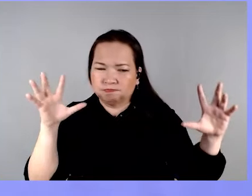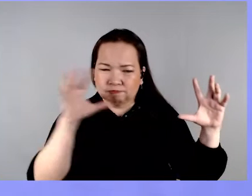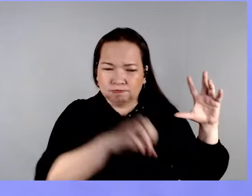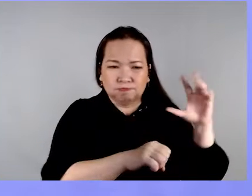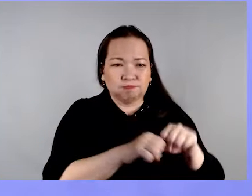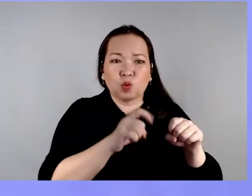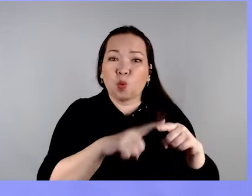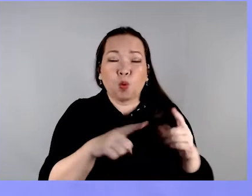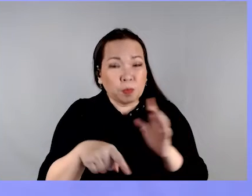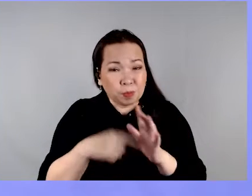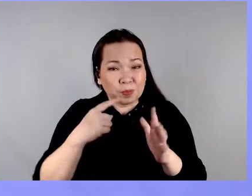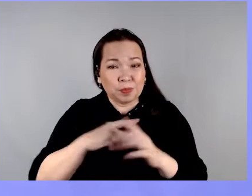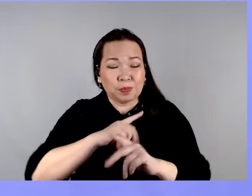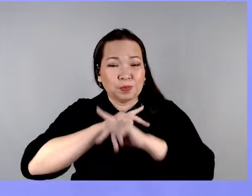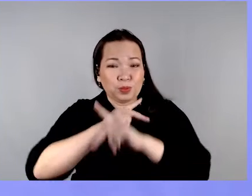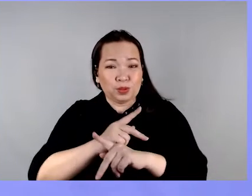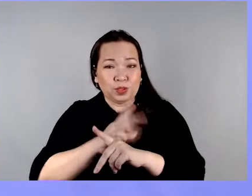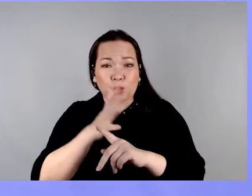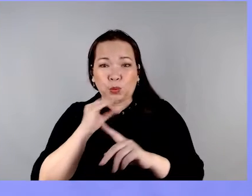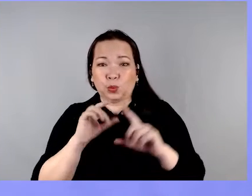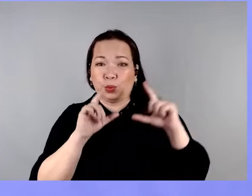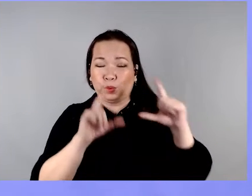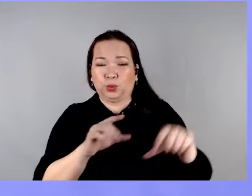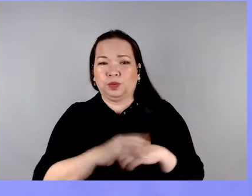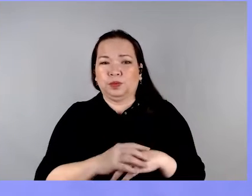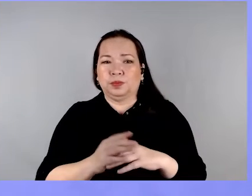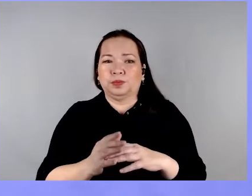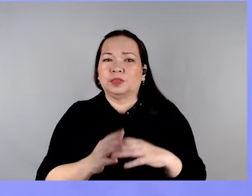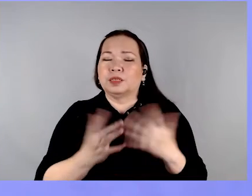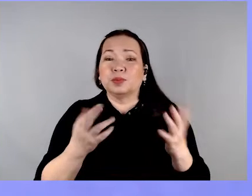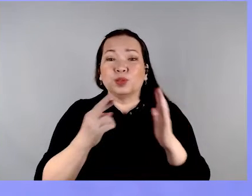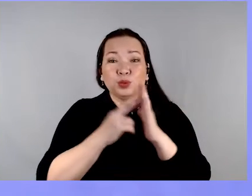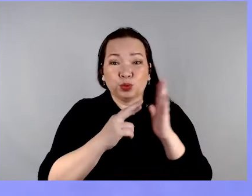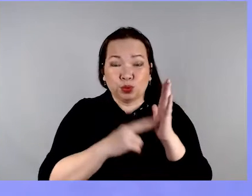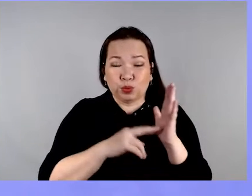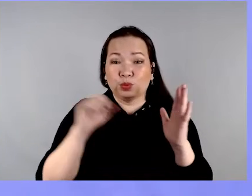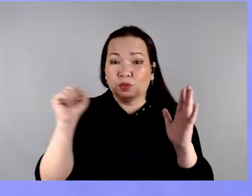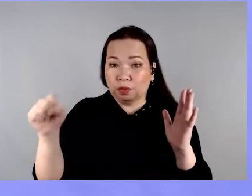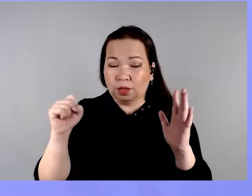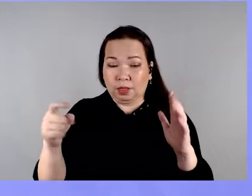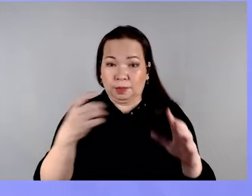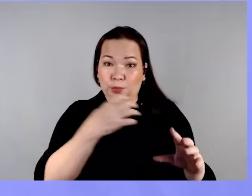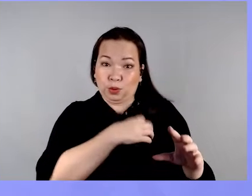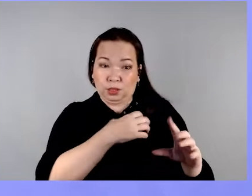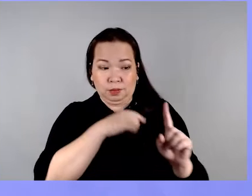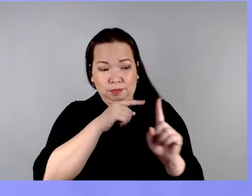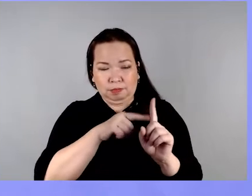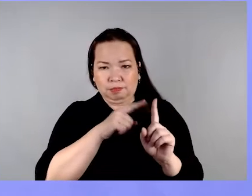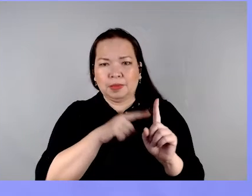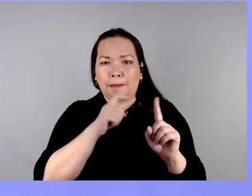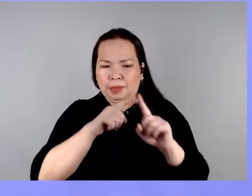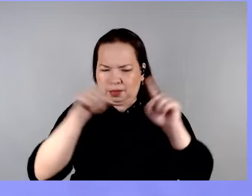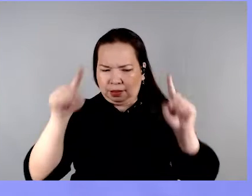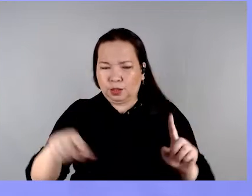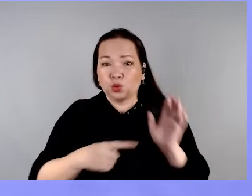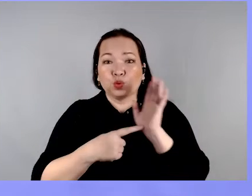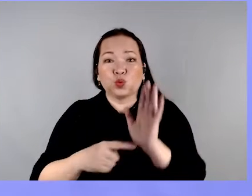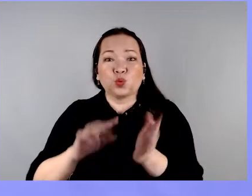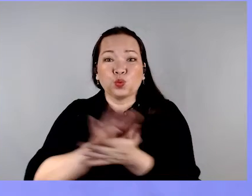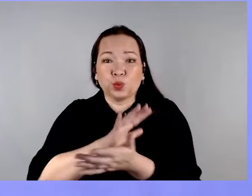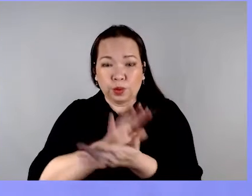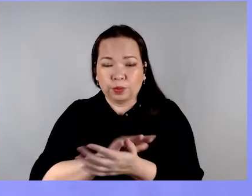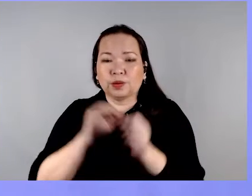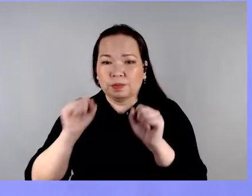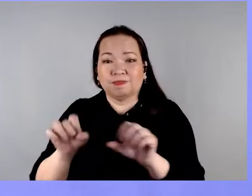to some extent, safekeeping the accused. The rule in criminal procedure is that an arresting officer needs a validly